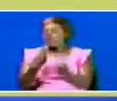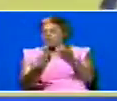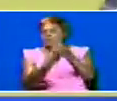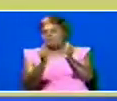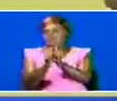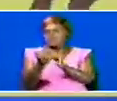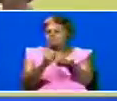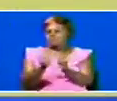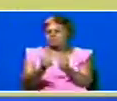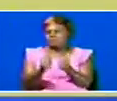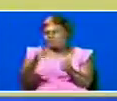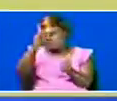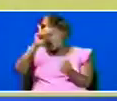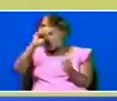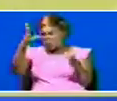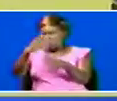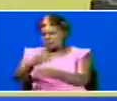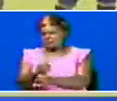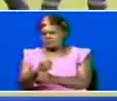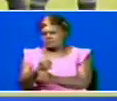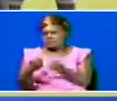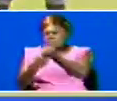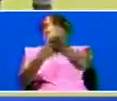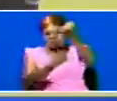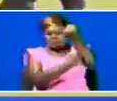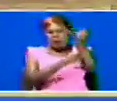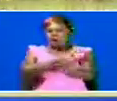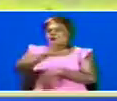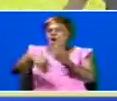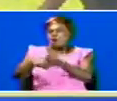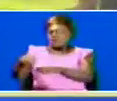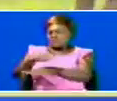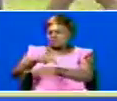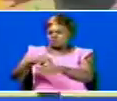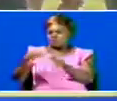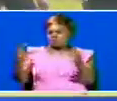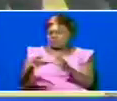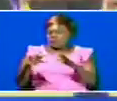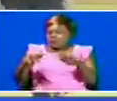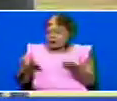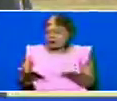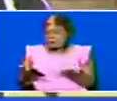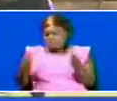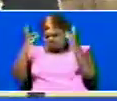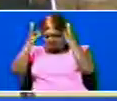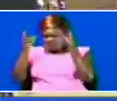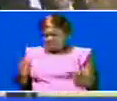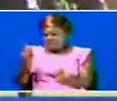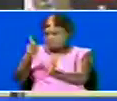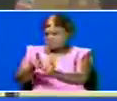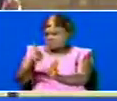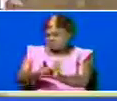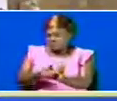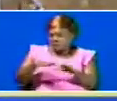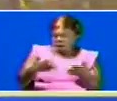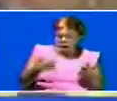with sports betting company SportPesa, who sponsor all the national teams. How then does the union decide which team participates in the tournament